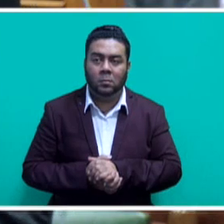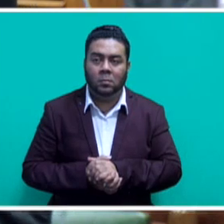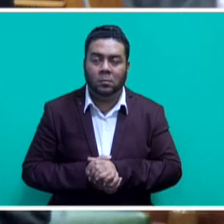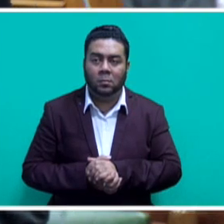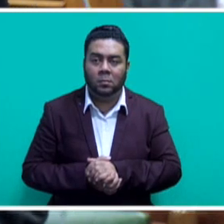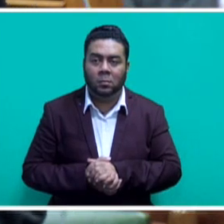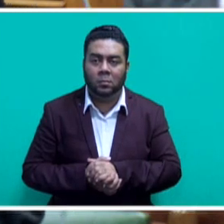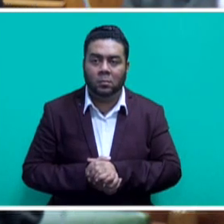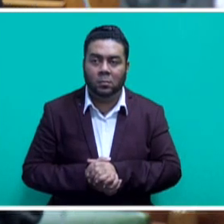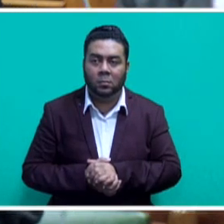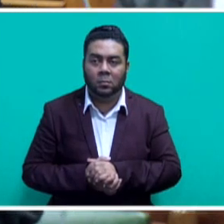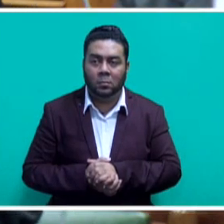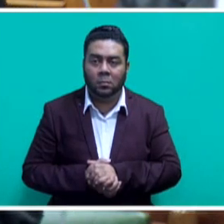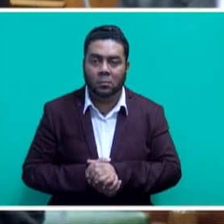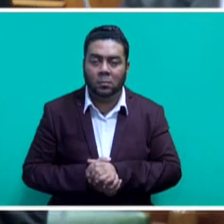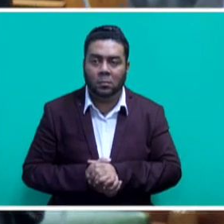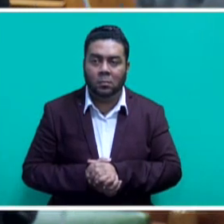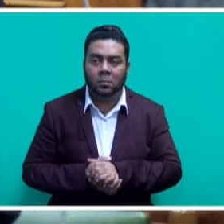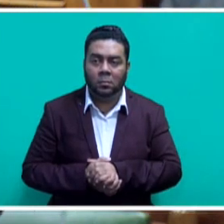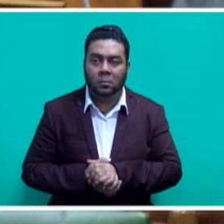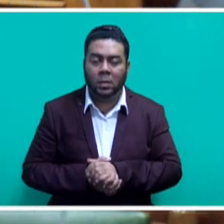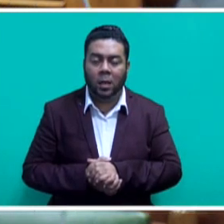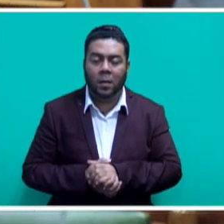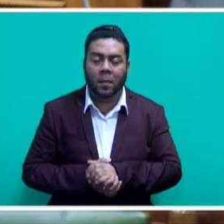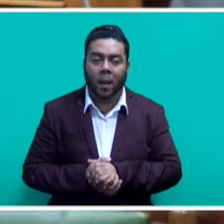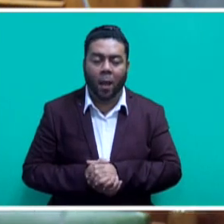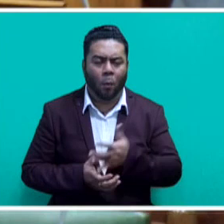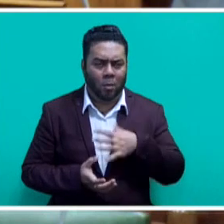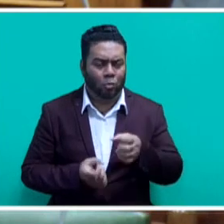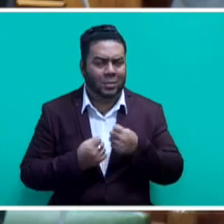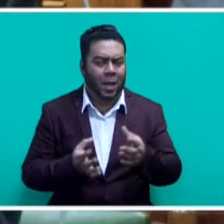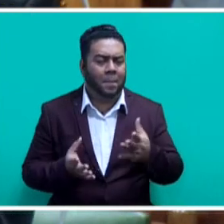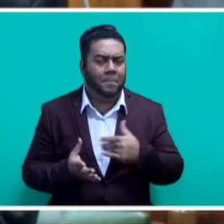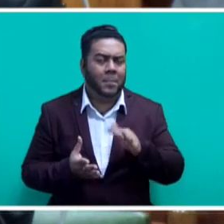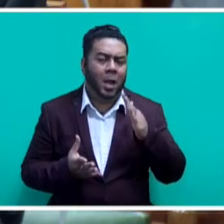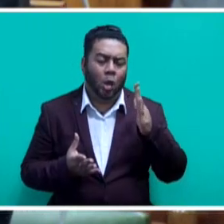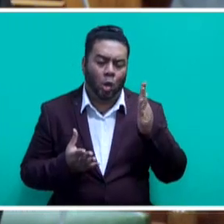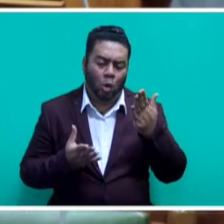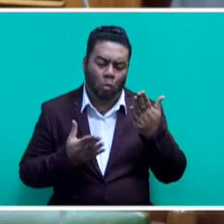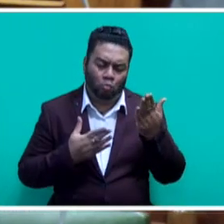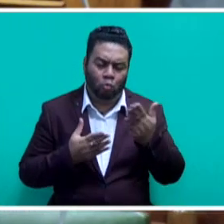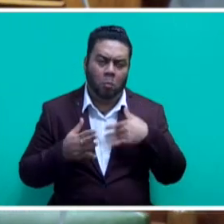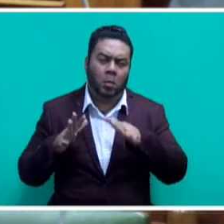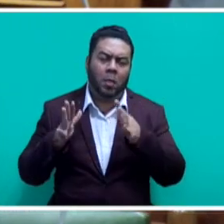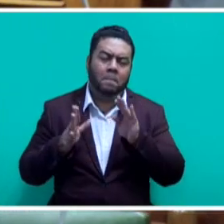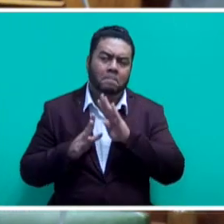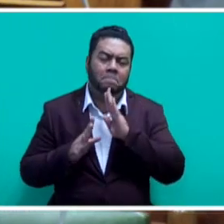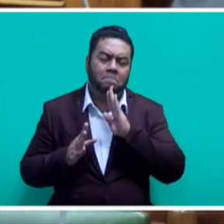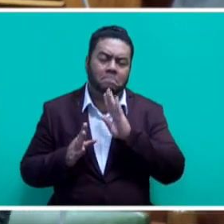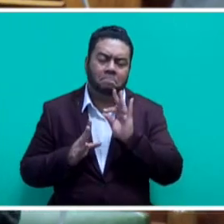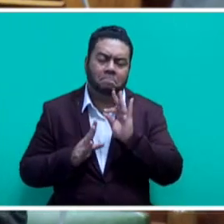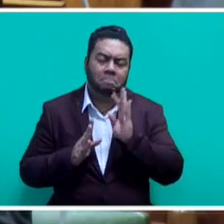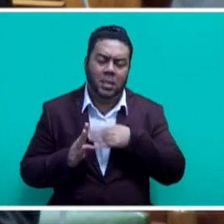Mr. Speaker, I would like to start by commending the Minister for Finance, the Deputy Prime Minister, Honorable